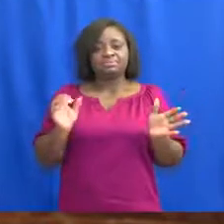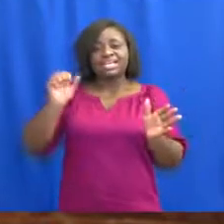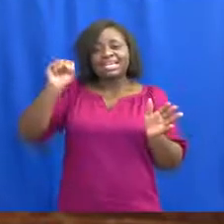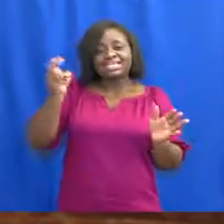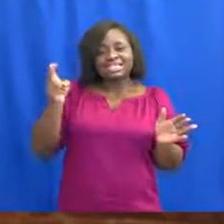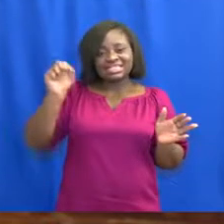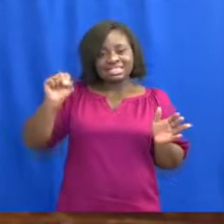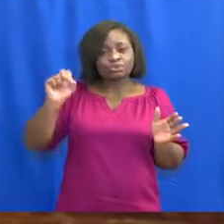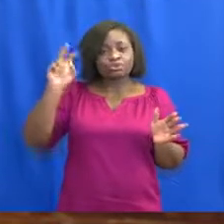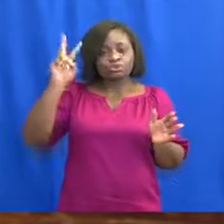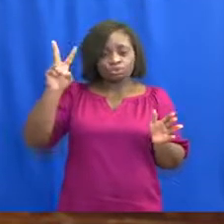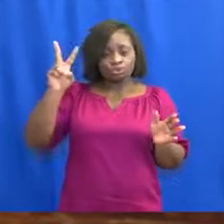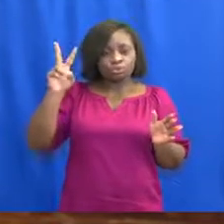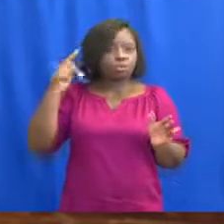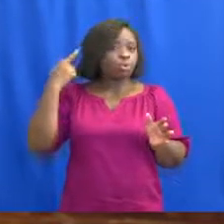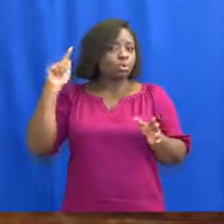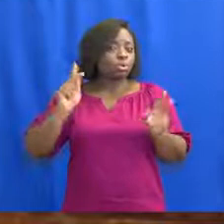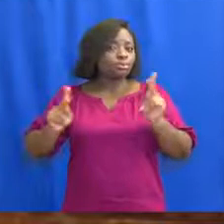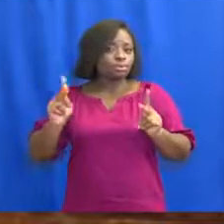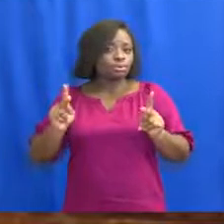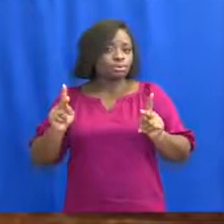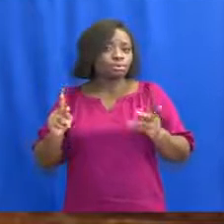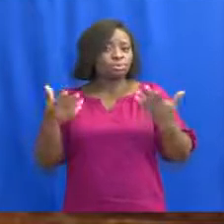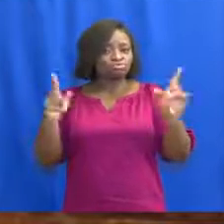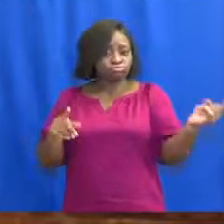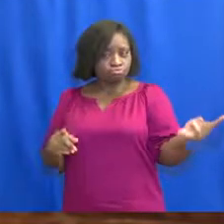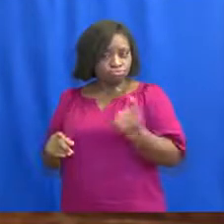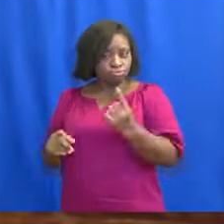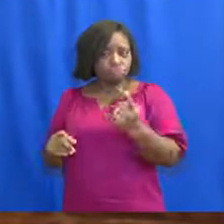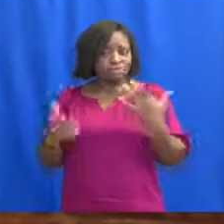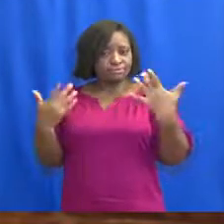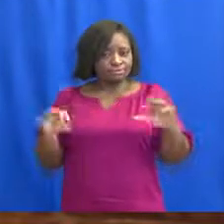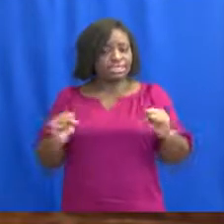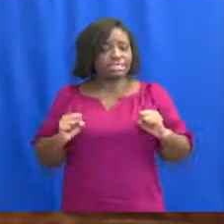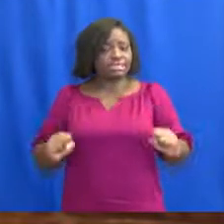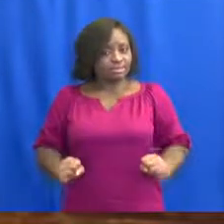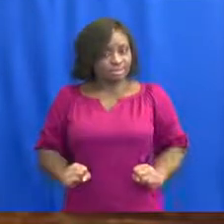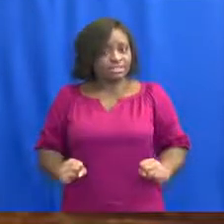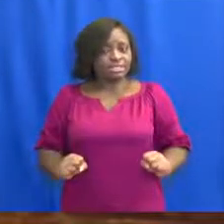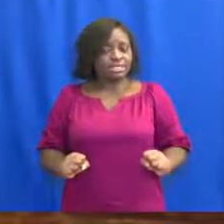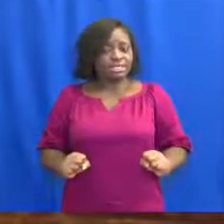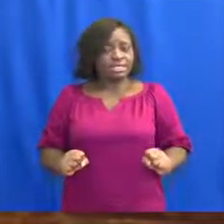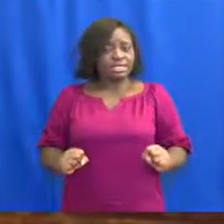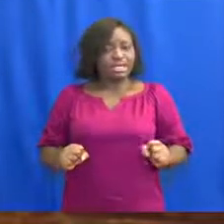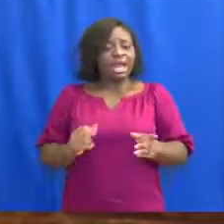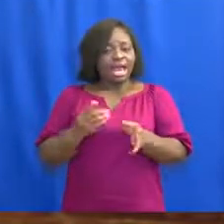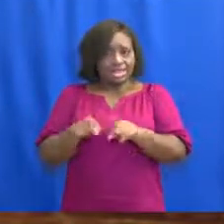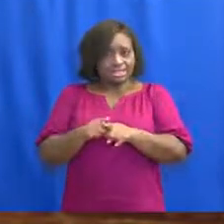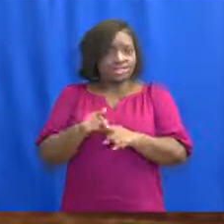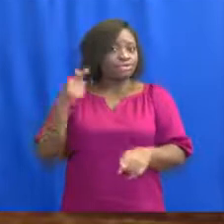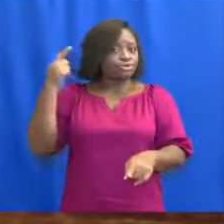SHS 2 go track for so, besa ako wie one term edikan. Senior green track for